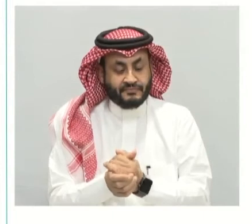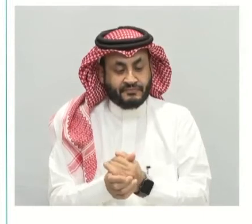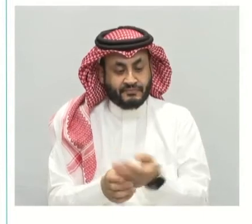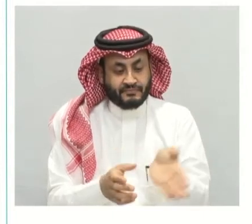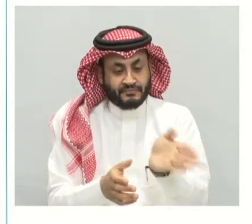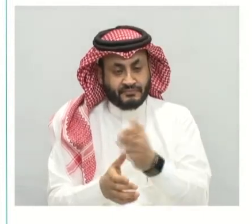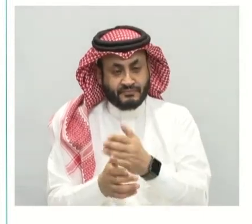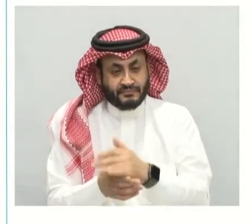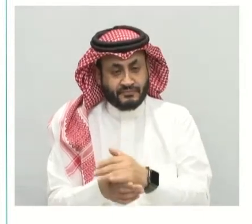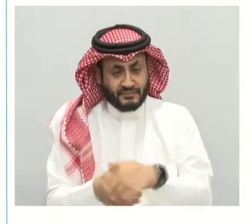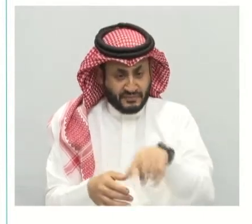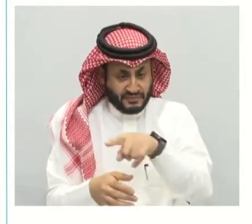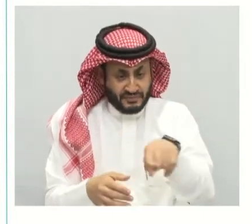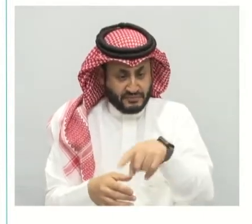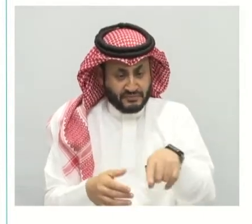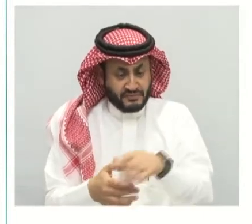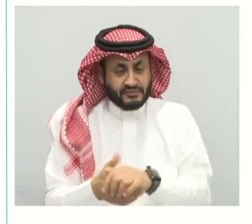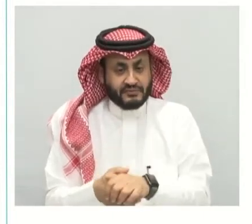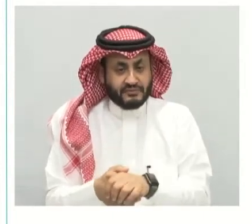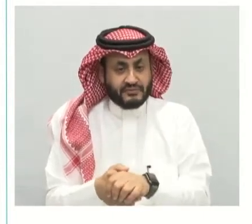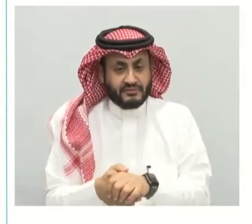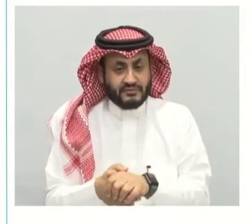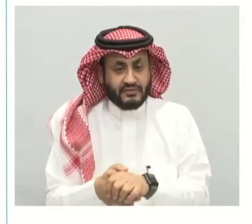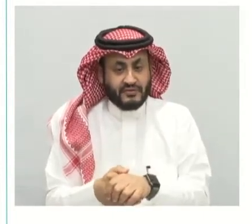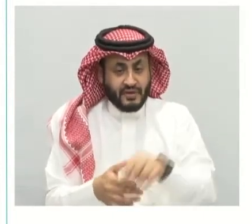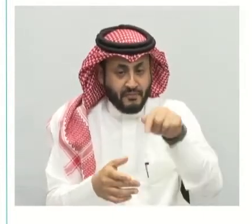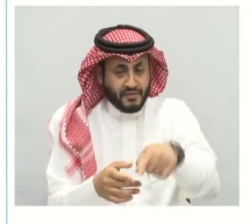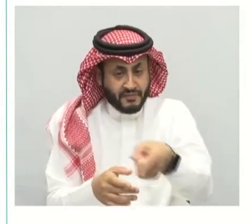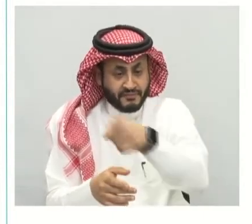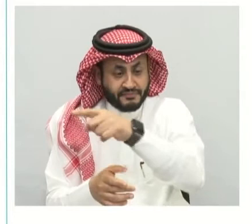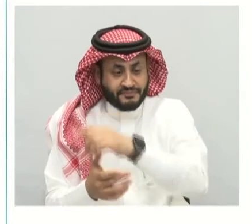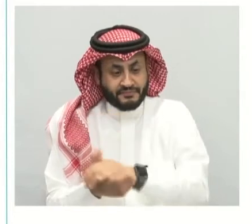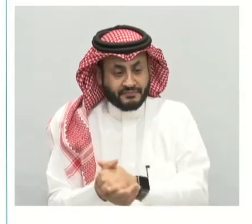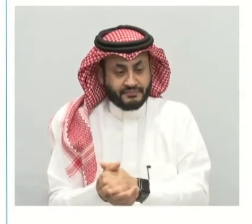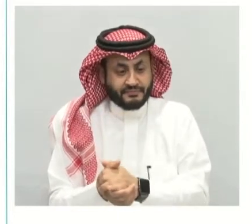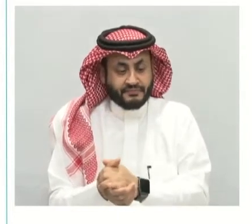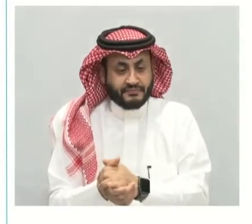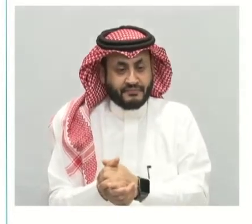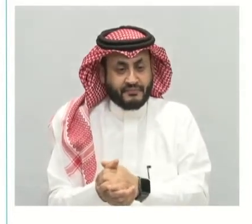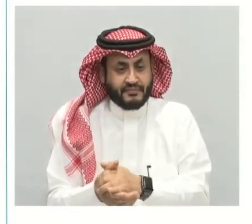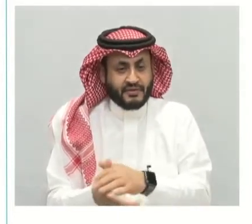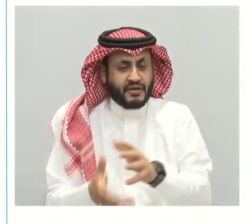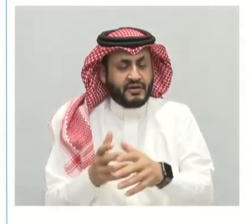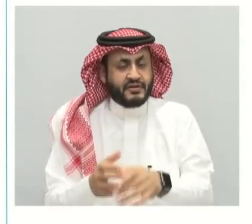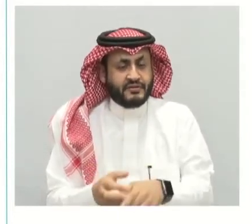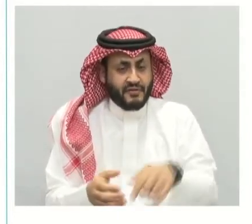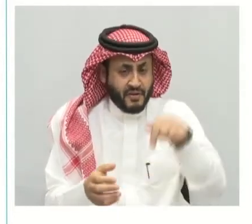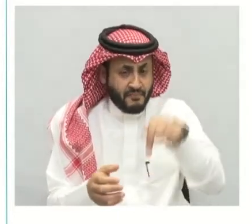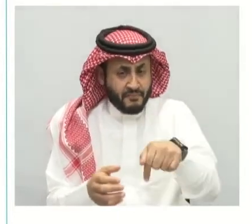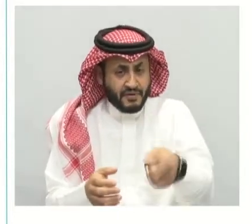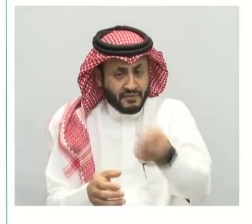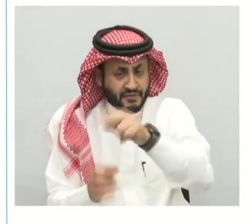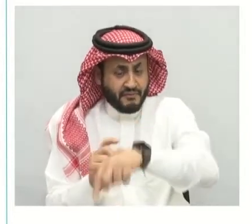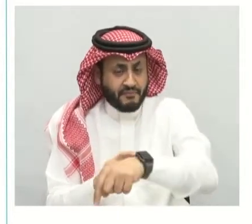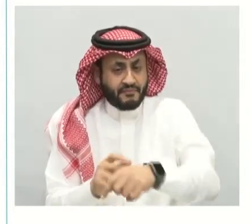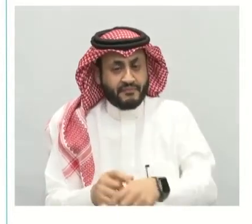Also, to underline the example of the present progressive, so we said that since we talked about the present progressive, so